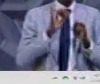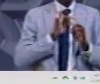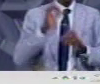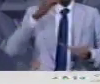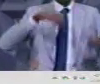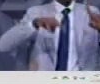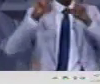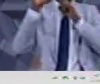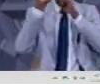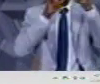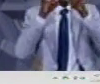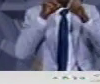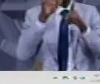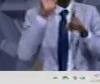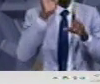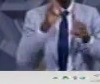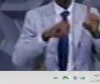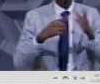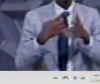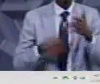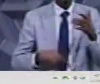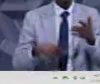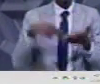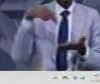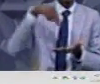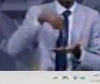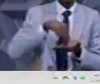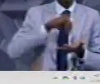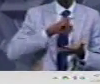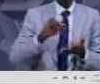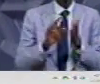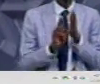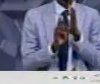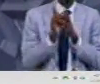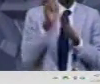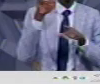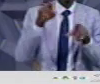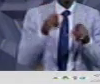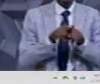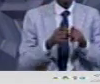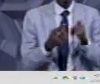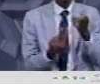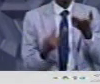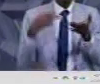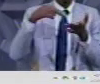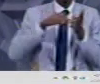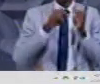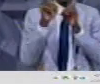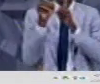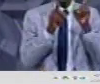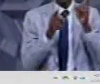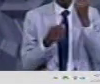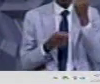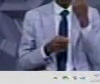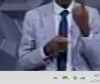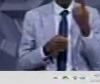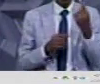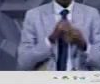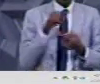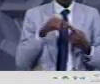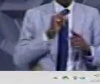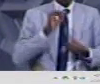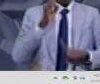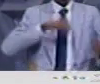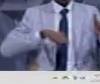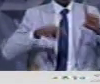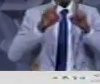raising up stars everywhere. So when I say stars, you stand up and you stretch your hand like a star. I say